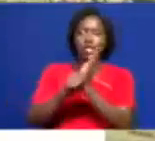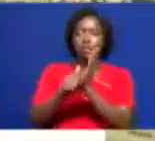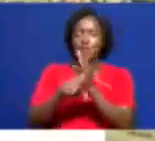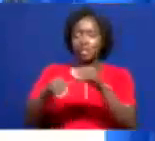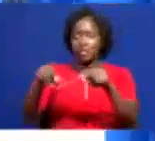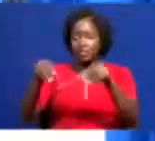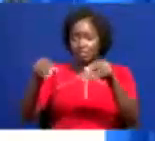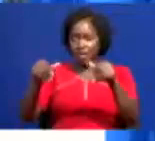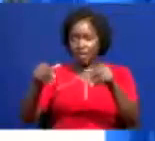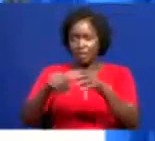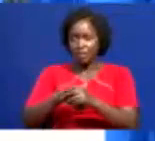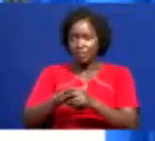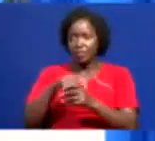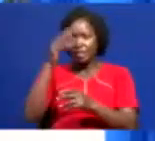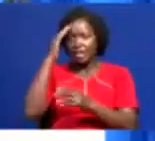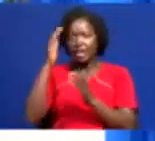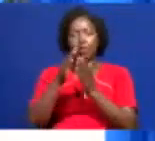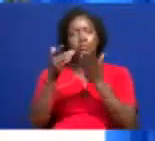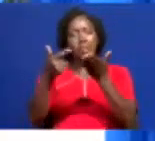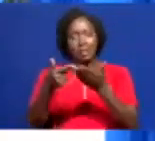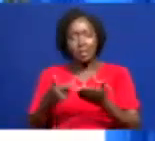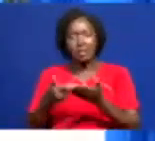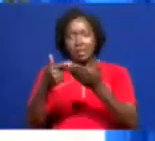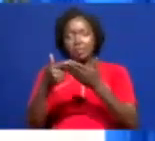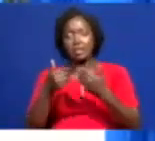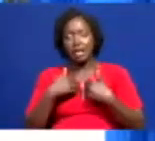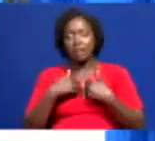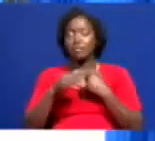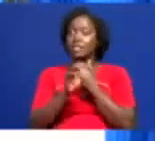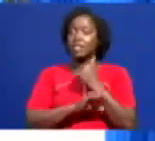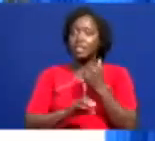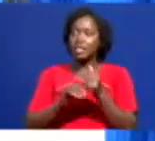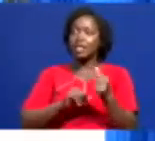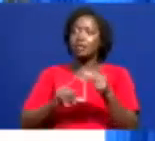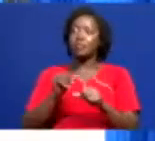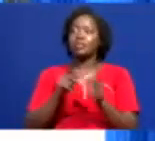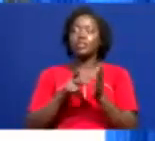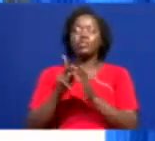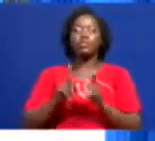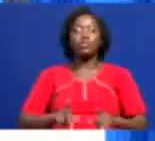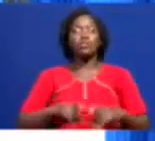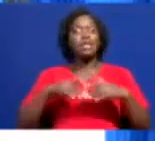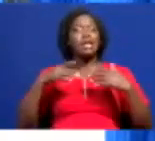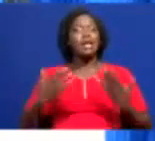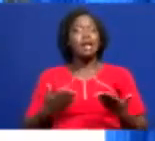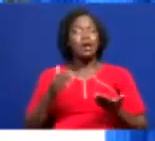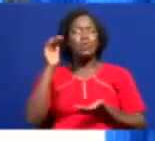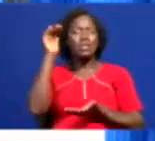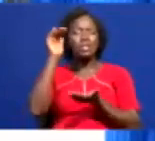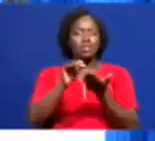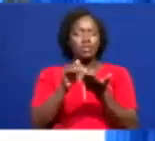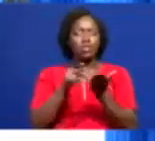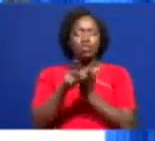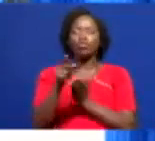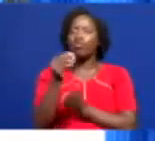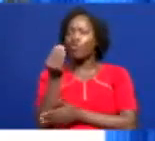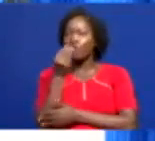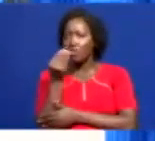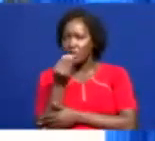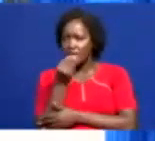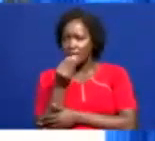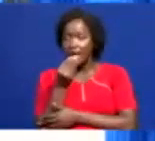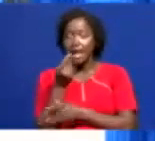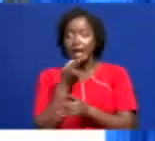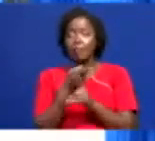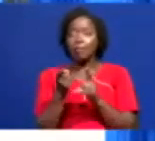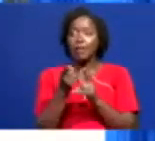flour. I know we have a big debate in the country about the cost of living and how we need to reduce the cost of food,